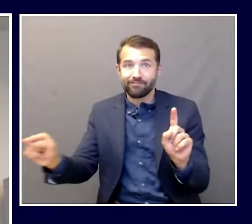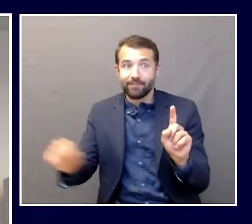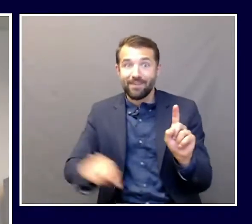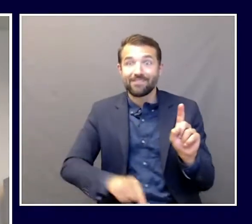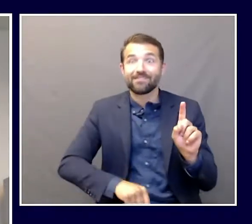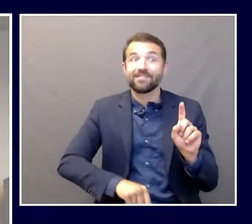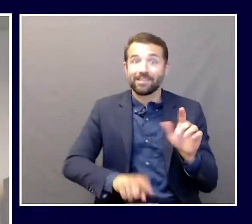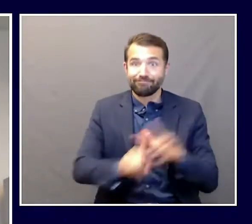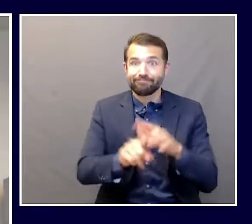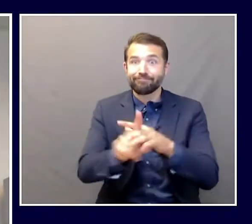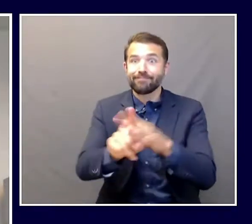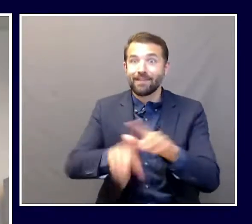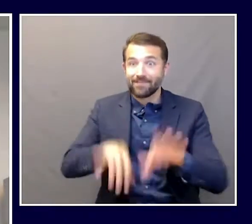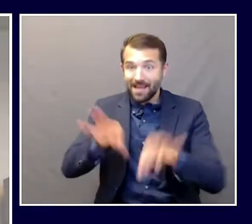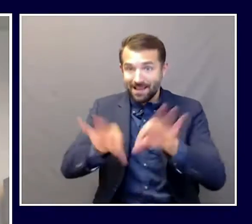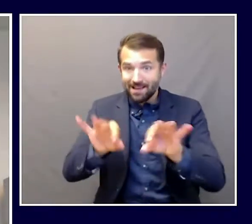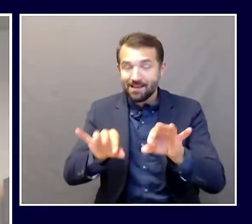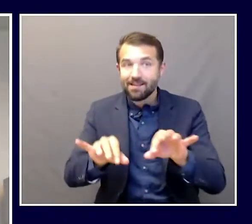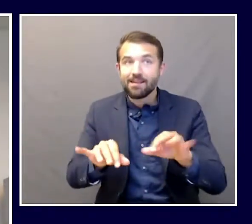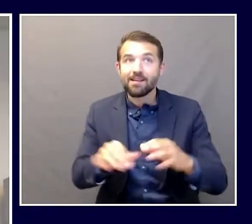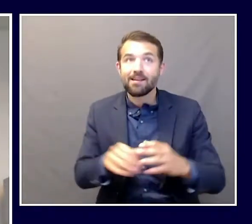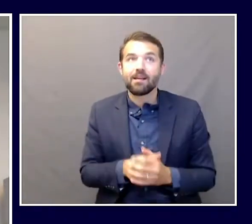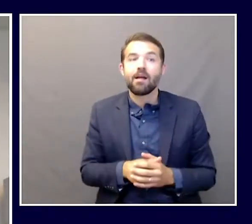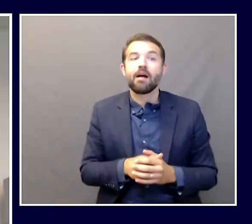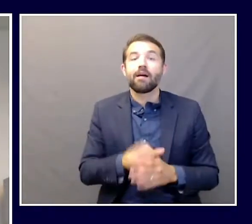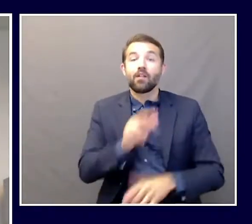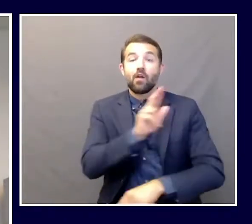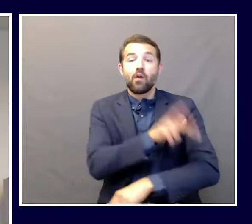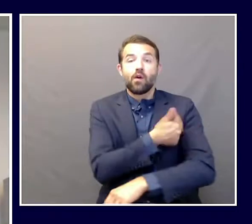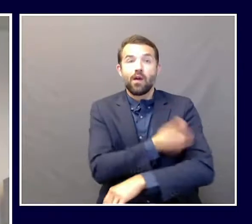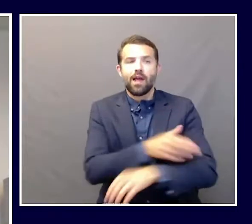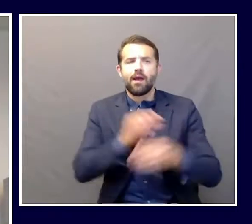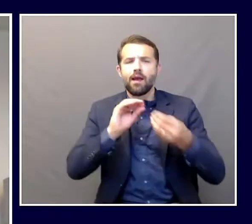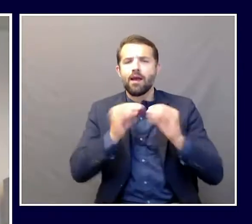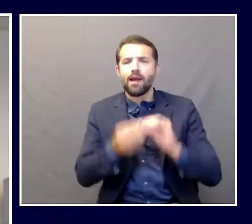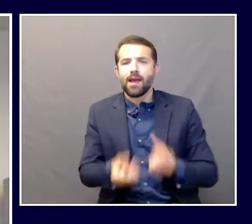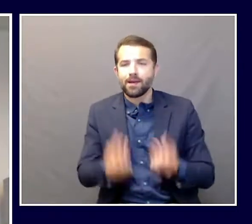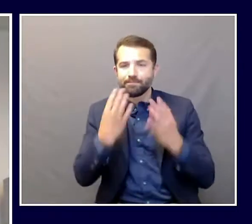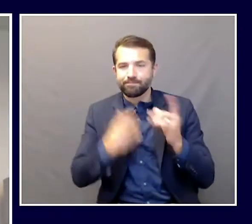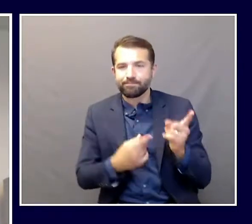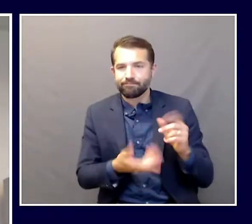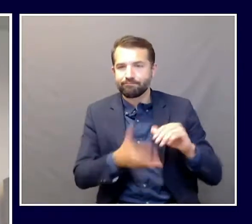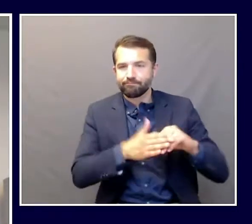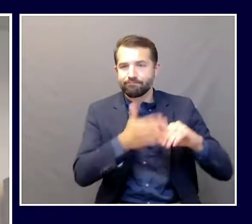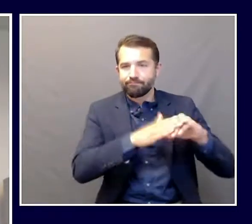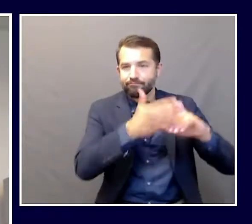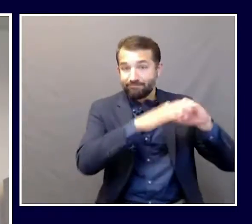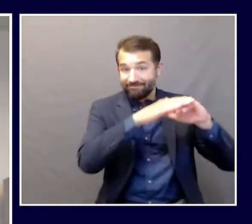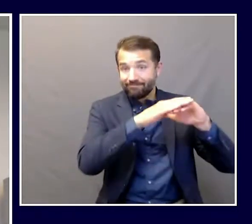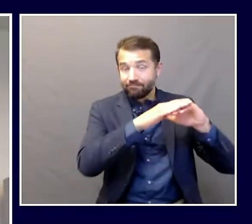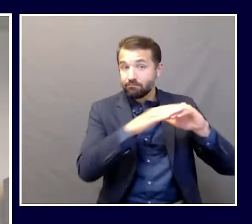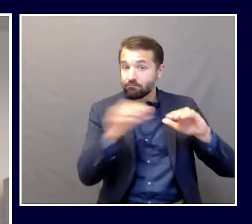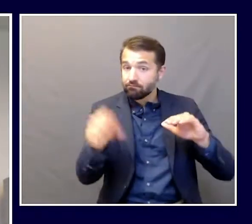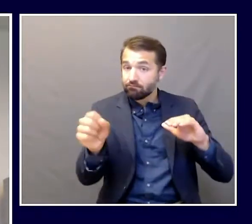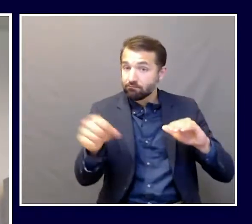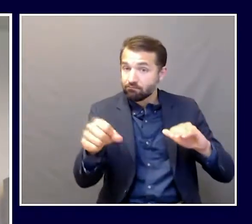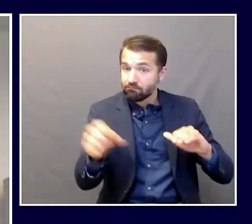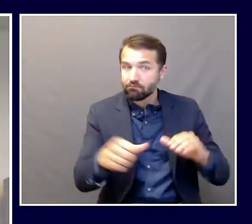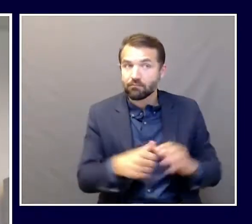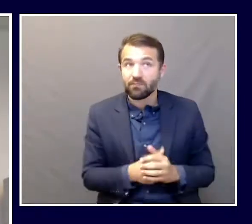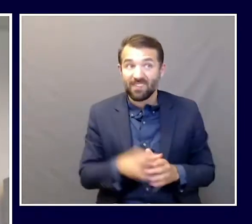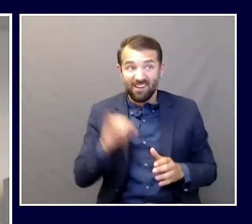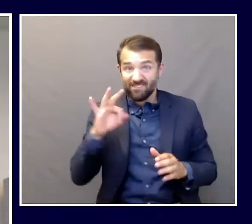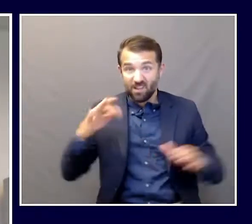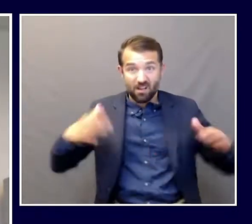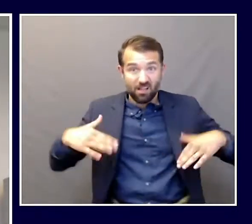in general, those individuals who are unvaccinated obviously have a higher likelihood of landing in the hospital. But the reason that line